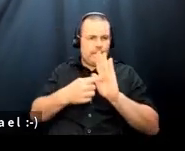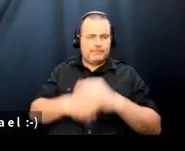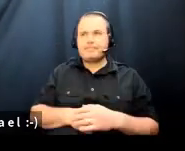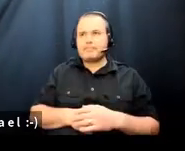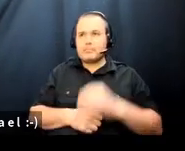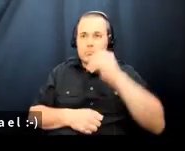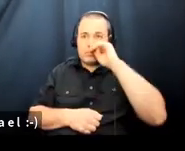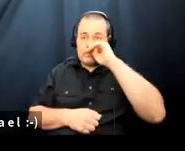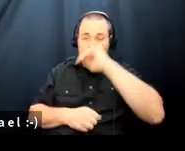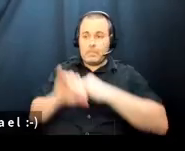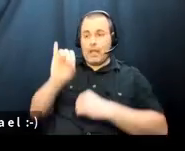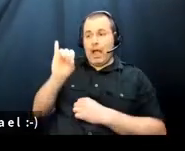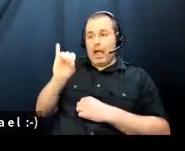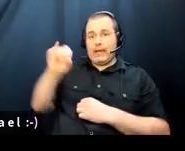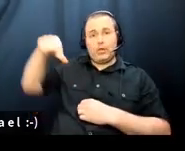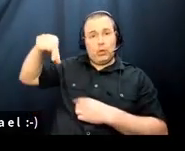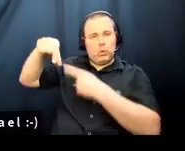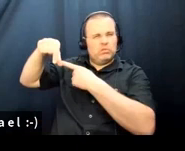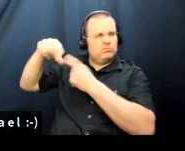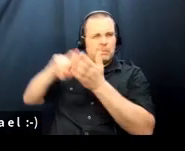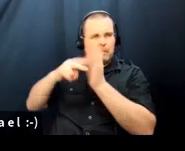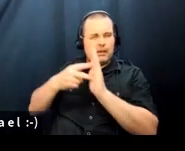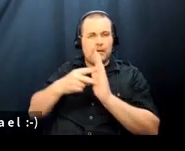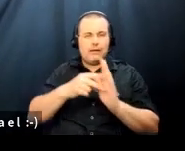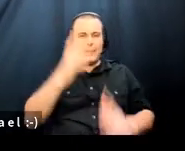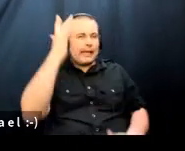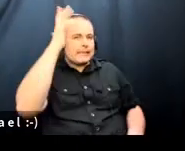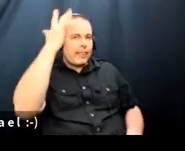IQ stands for intelligence quotient.